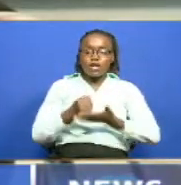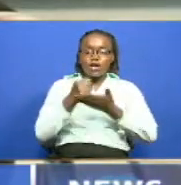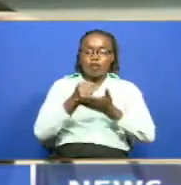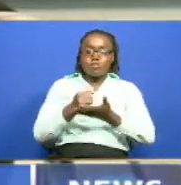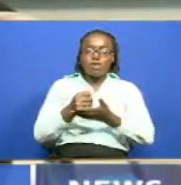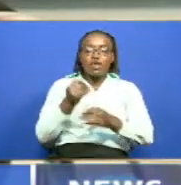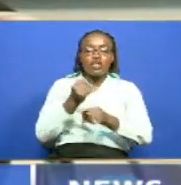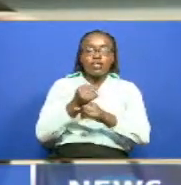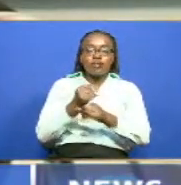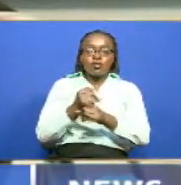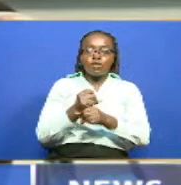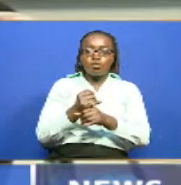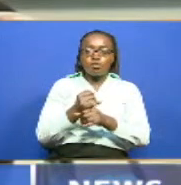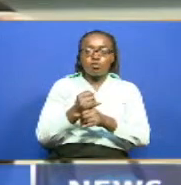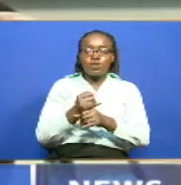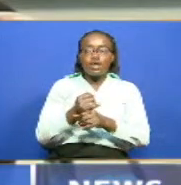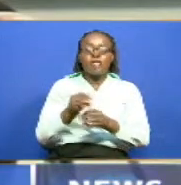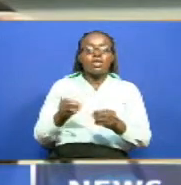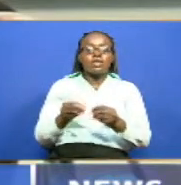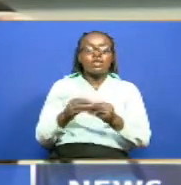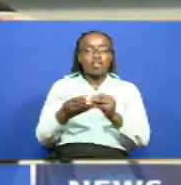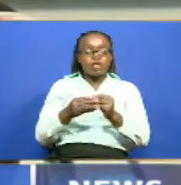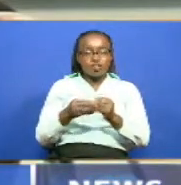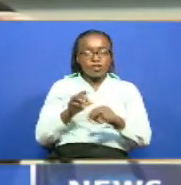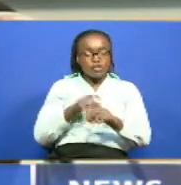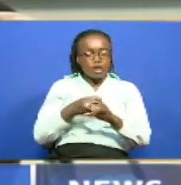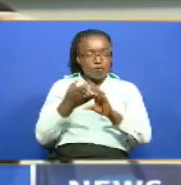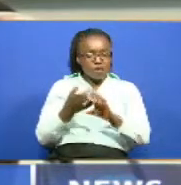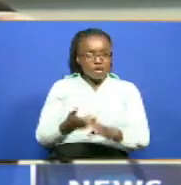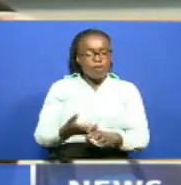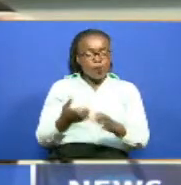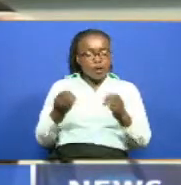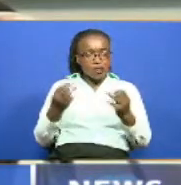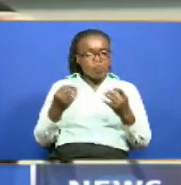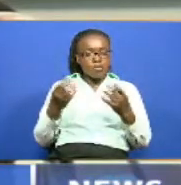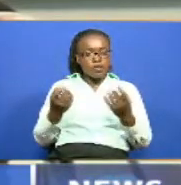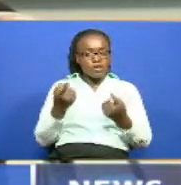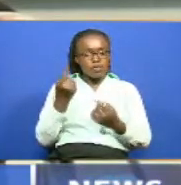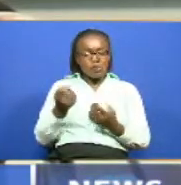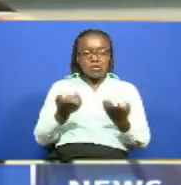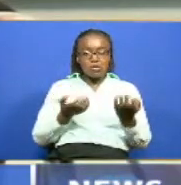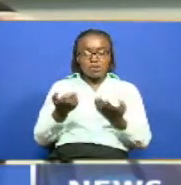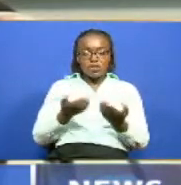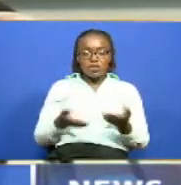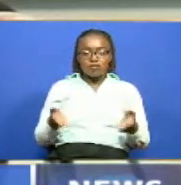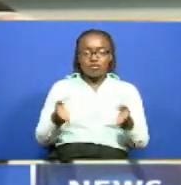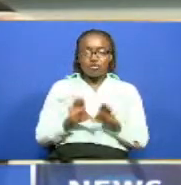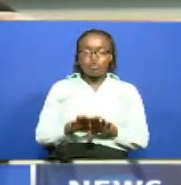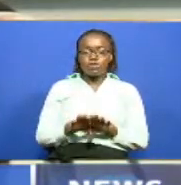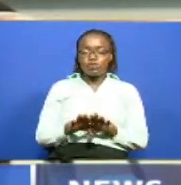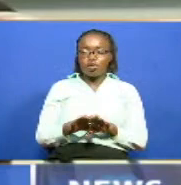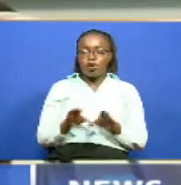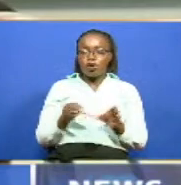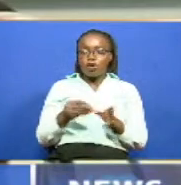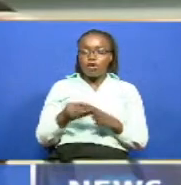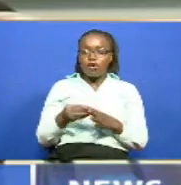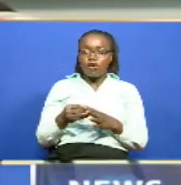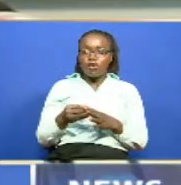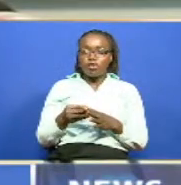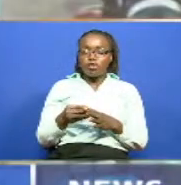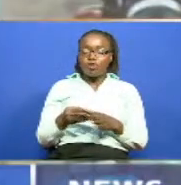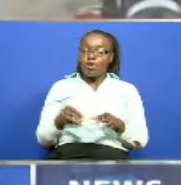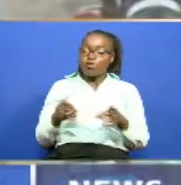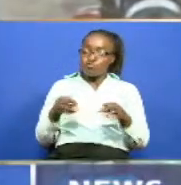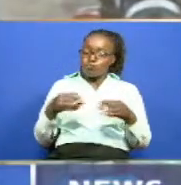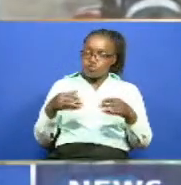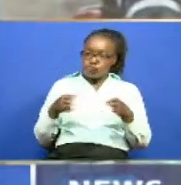retention during this difficult time, where majority of small businesses have closed or are facing closure.